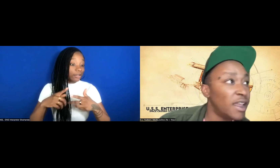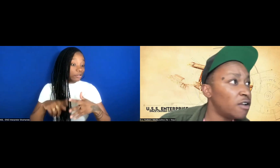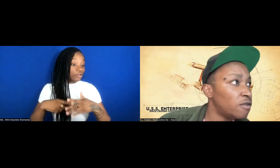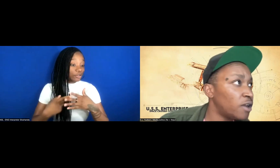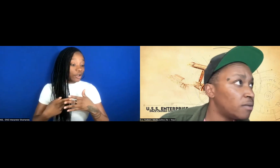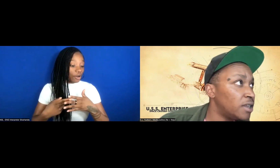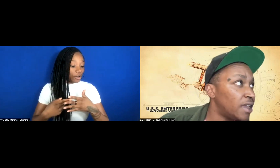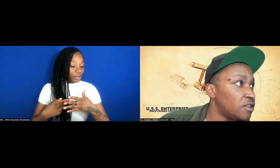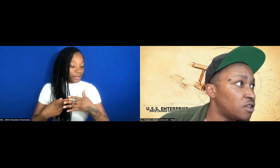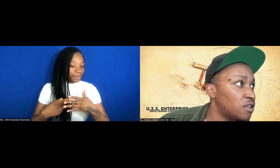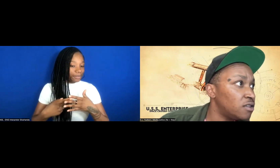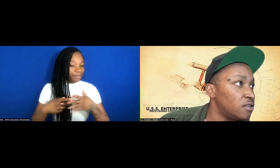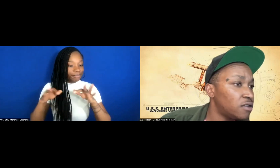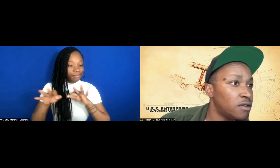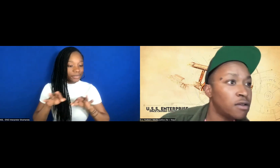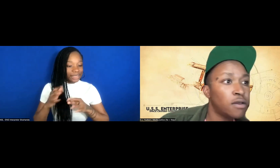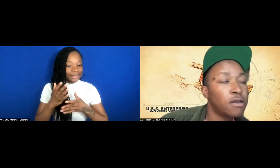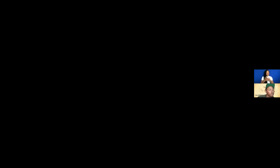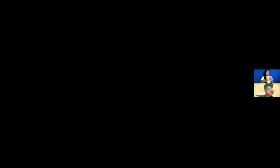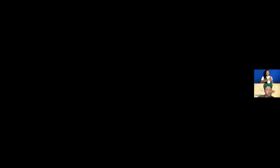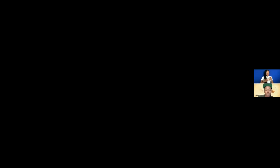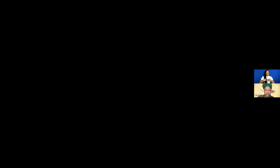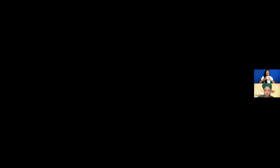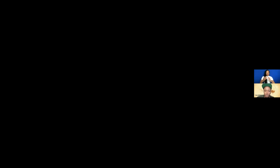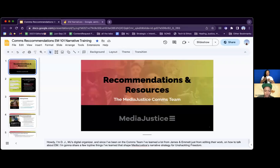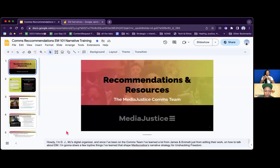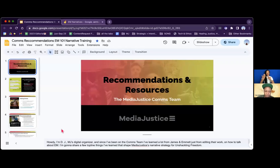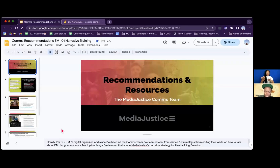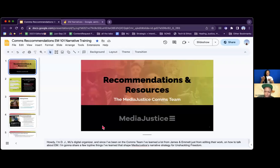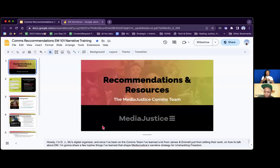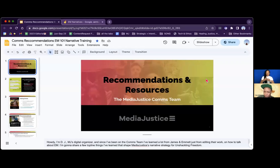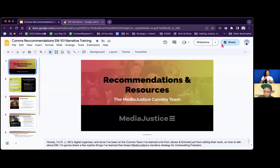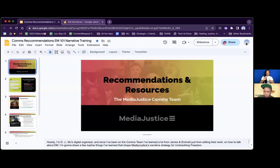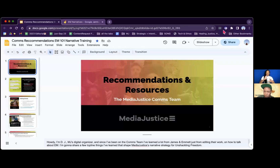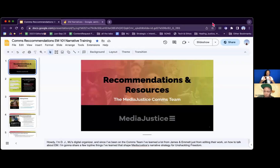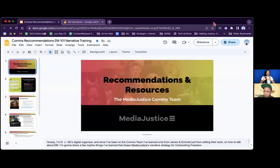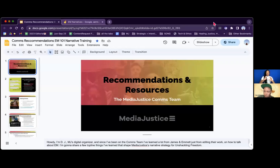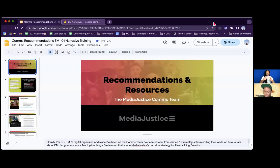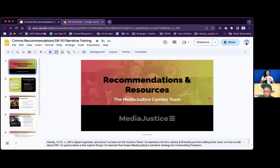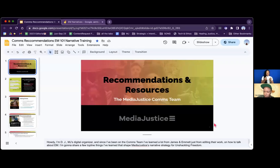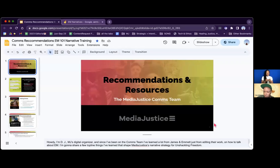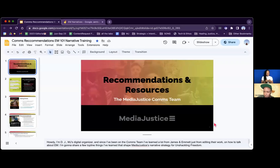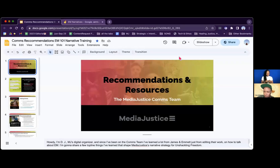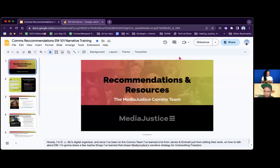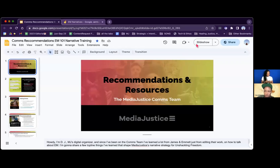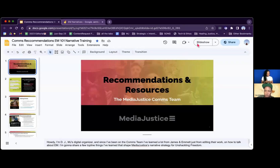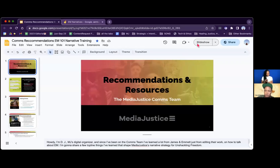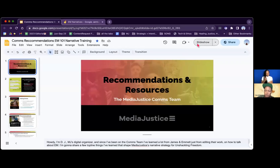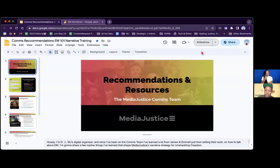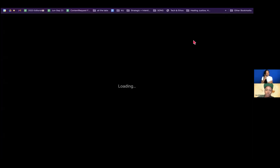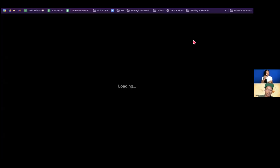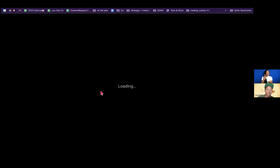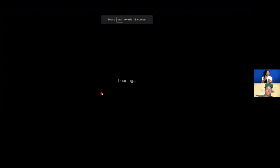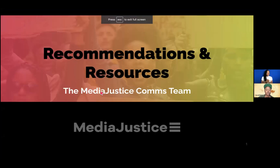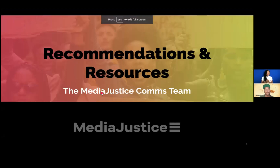some narrative recommendations from the comms team. All right, let's make this smaller